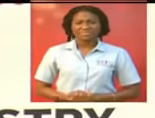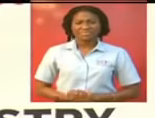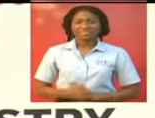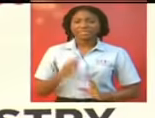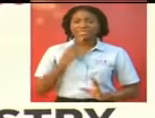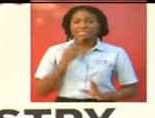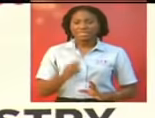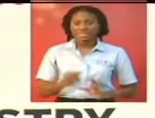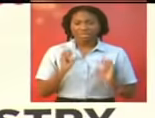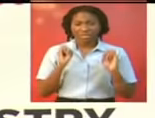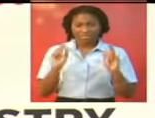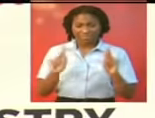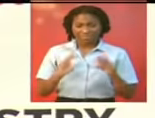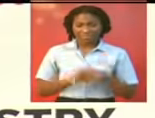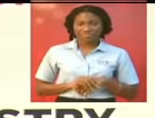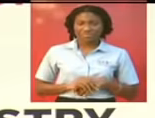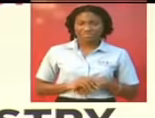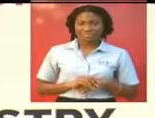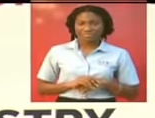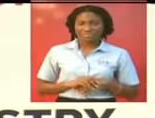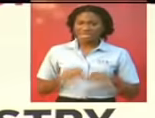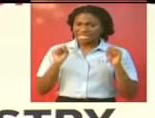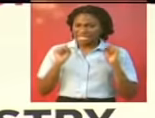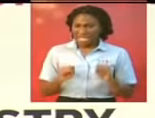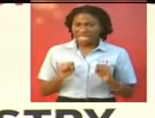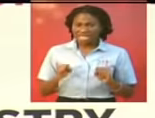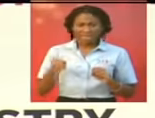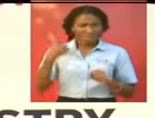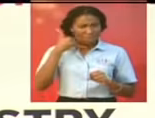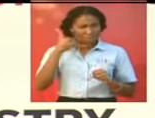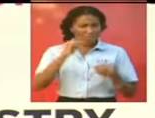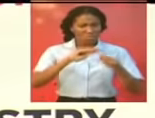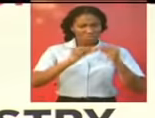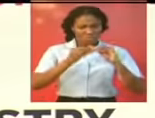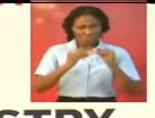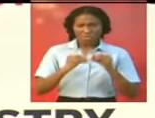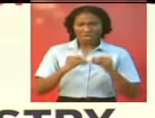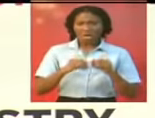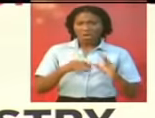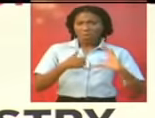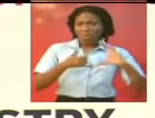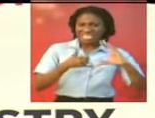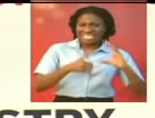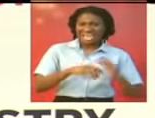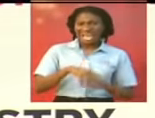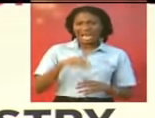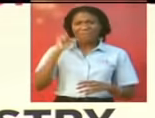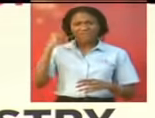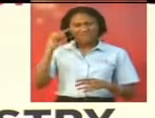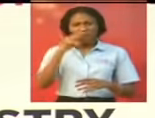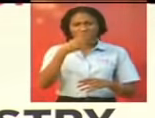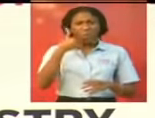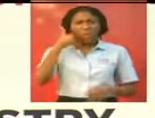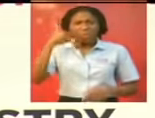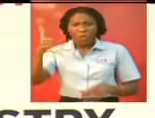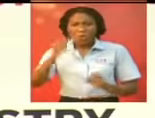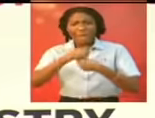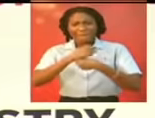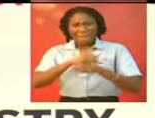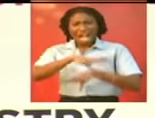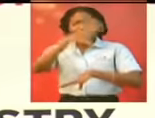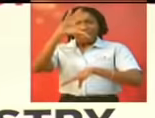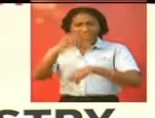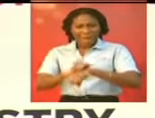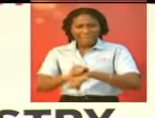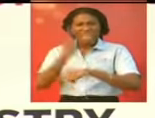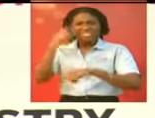operational. So generally speaking, the numbers are online for all the RHAs, the WhatsApp numbers that you can reach out to all our RHAs. Mr.